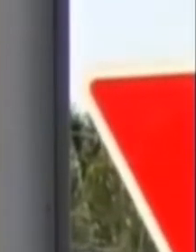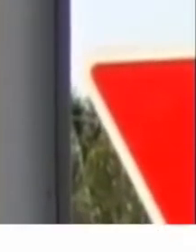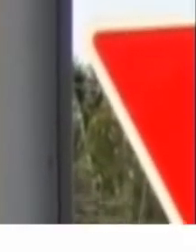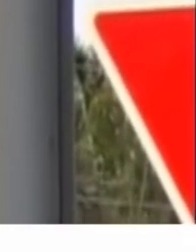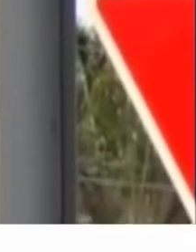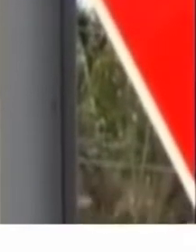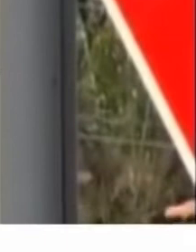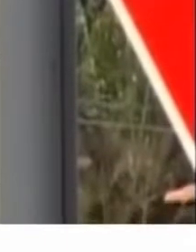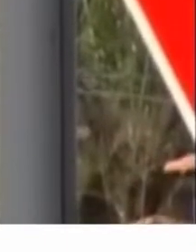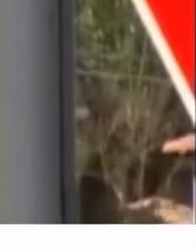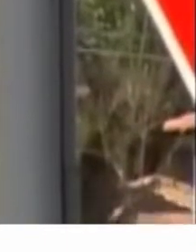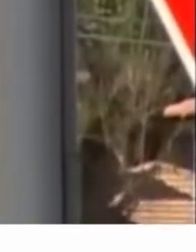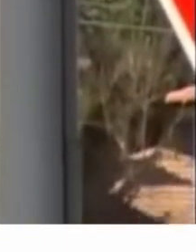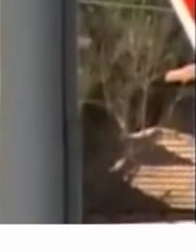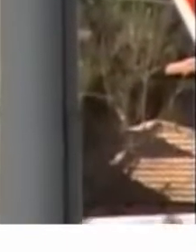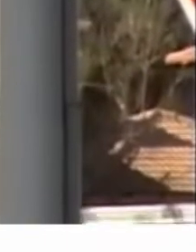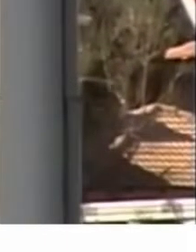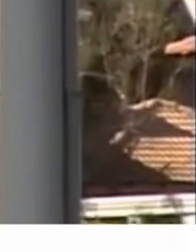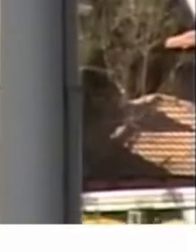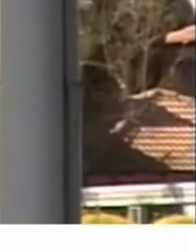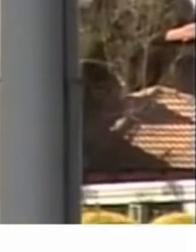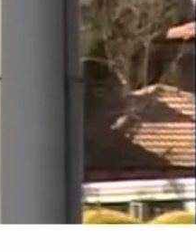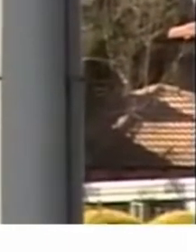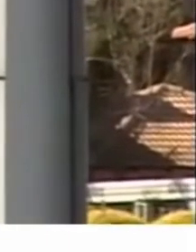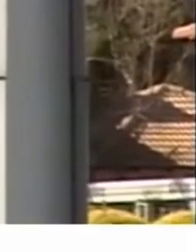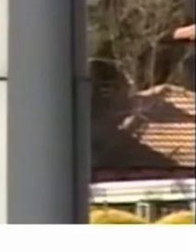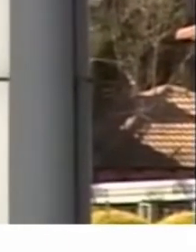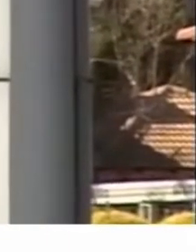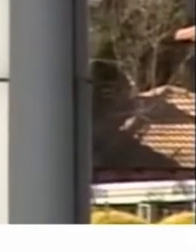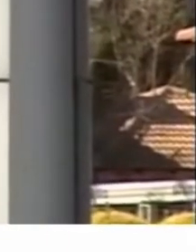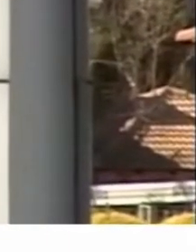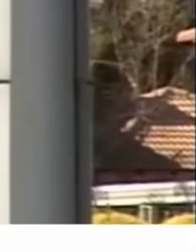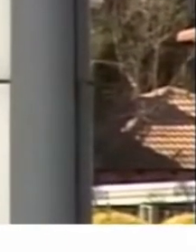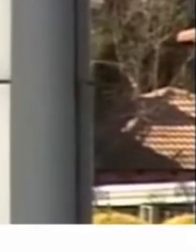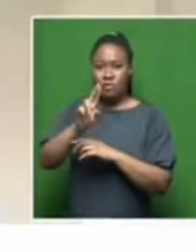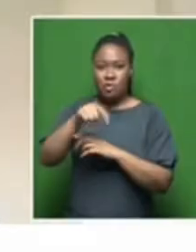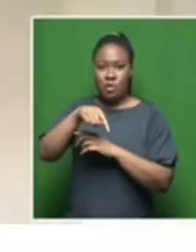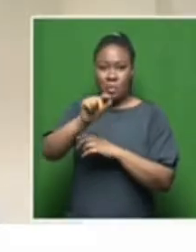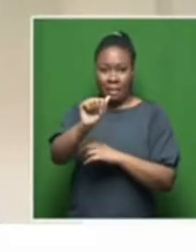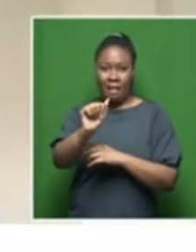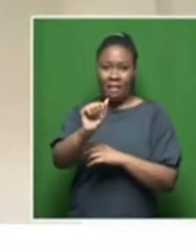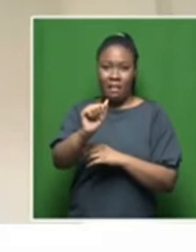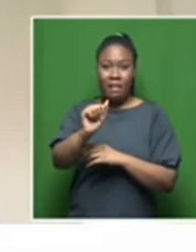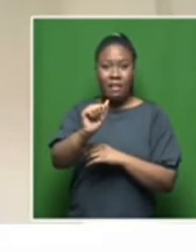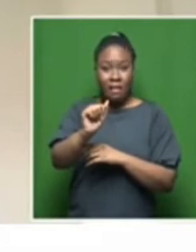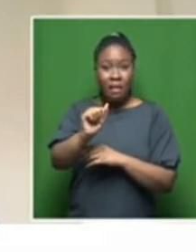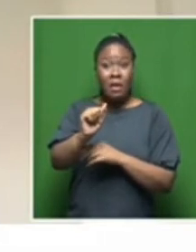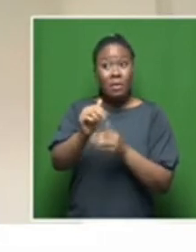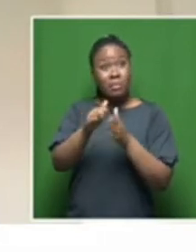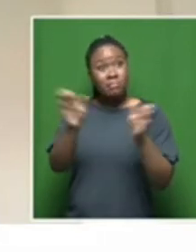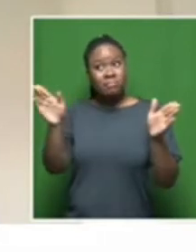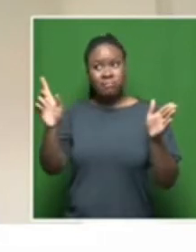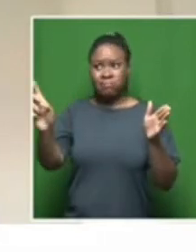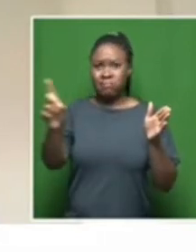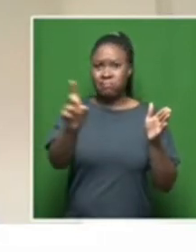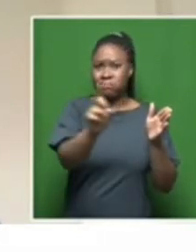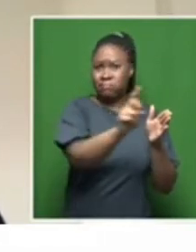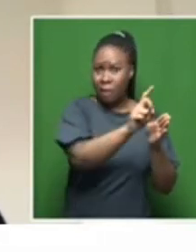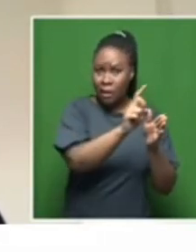Ngokusebenzisana nosihlalo walokhuya webhodi yakwaDanel, uDaniel Mancha. When you read the report about Daniel and Lynn